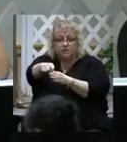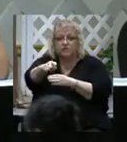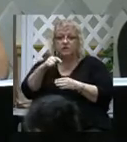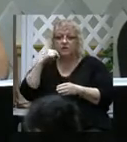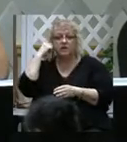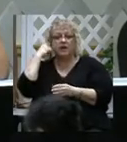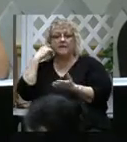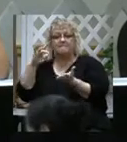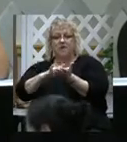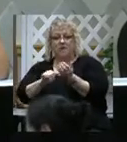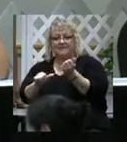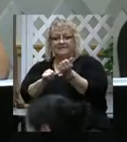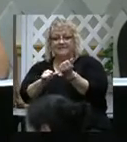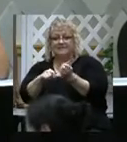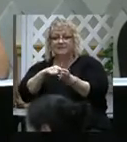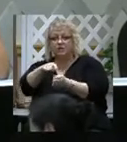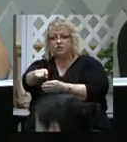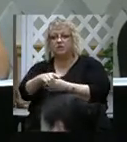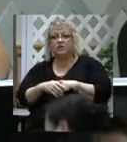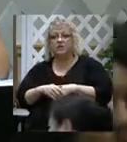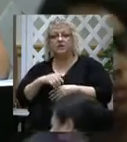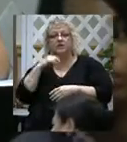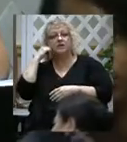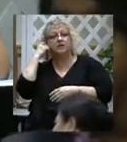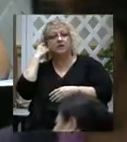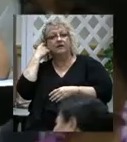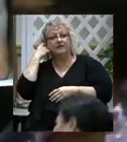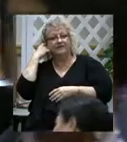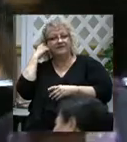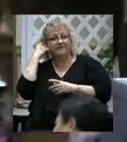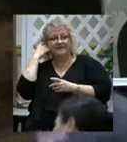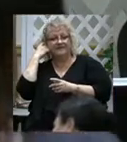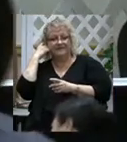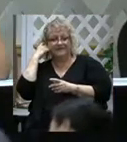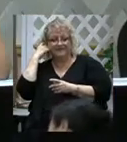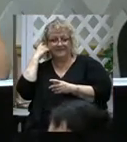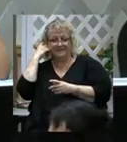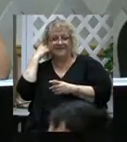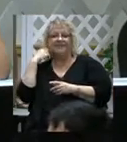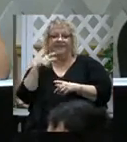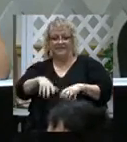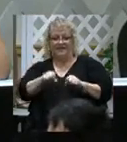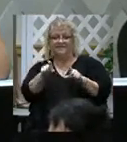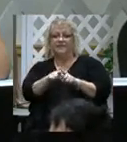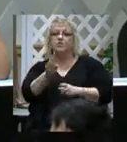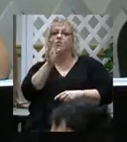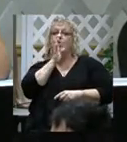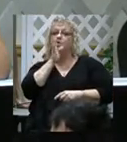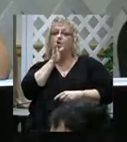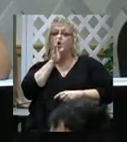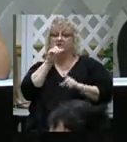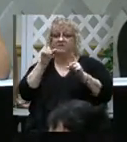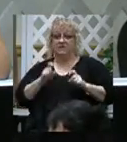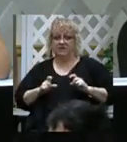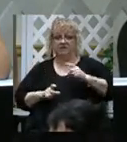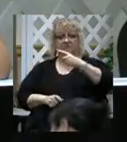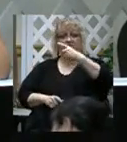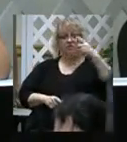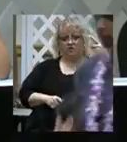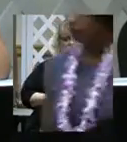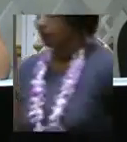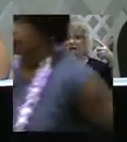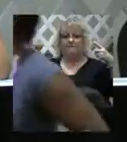medical assistant specialist, and they take the same oral test as cluster 1, but the